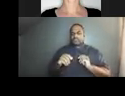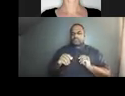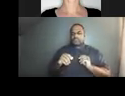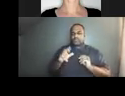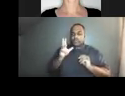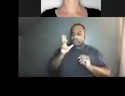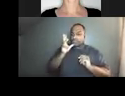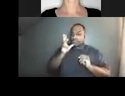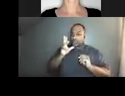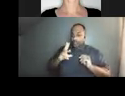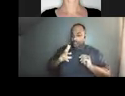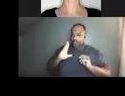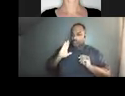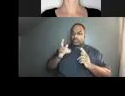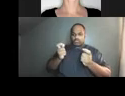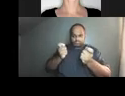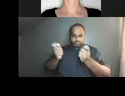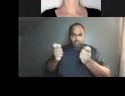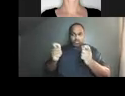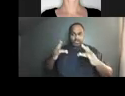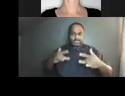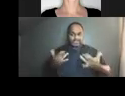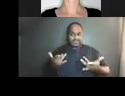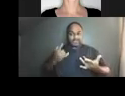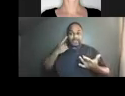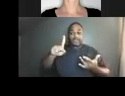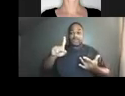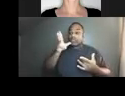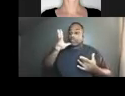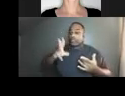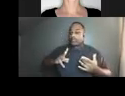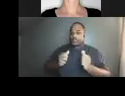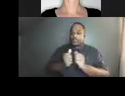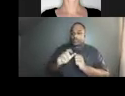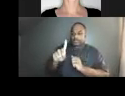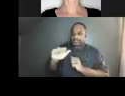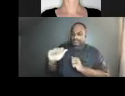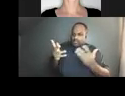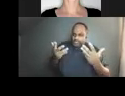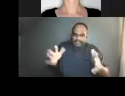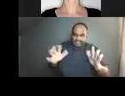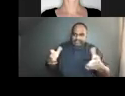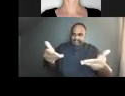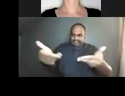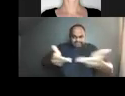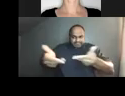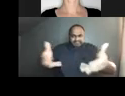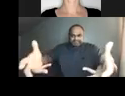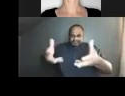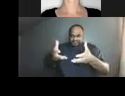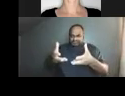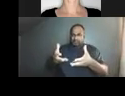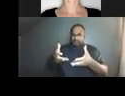conduct events open only for women with disabilities. And I interpreted it as a social